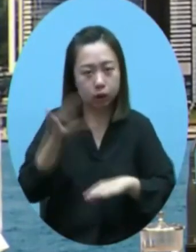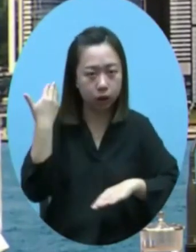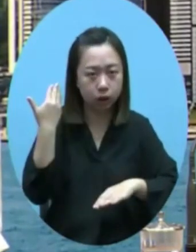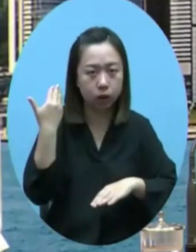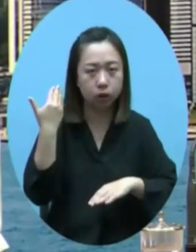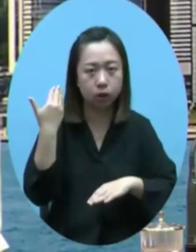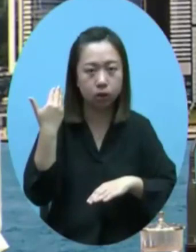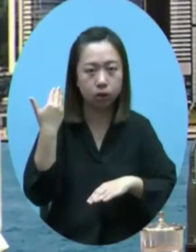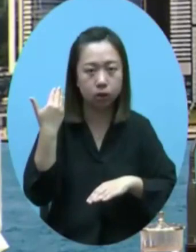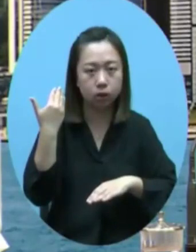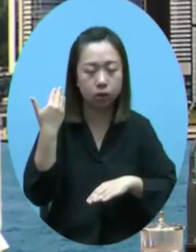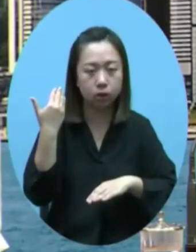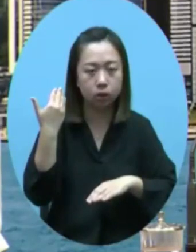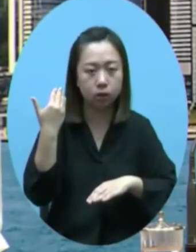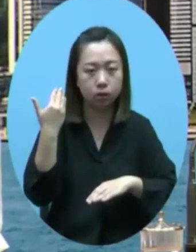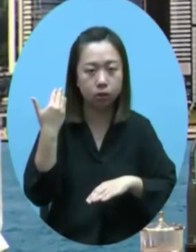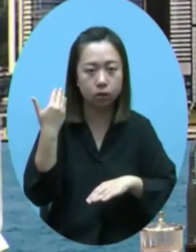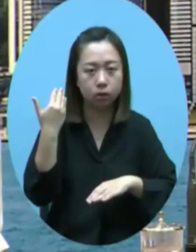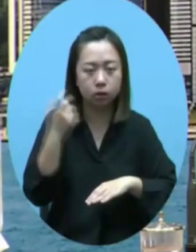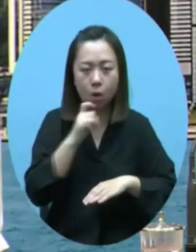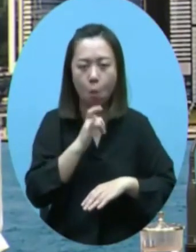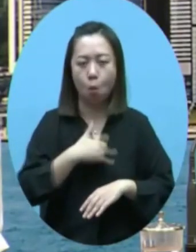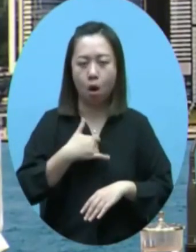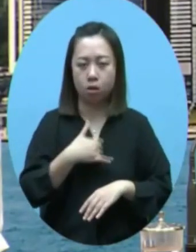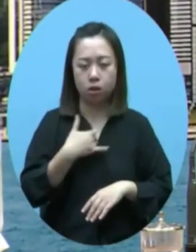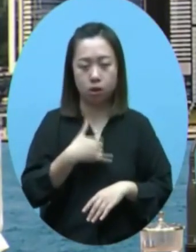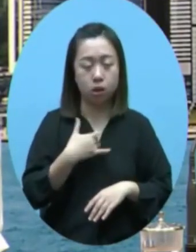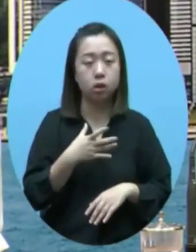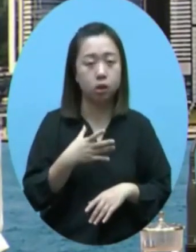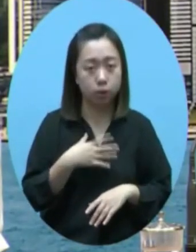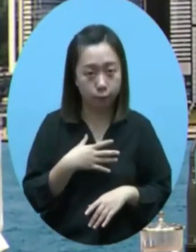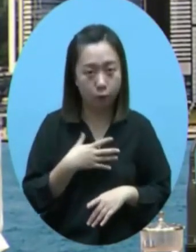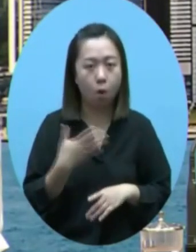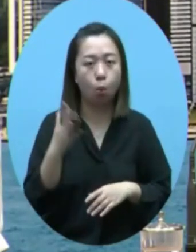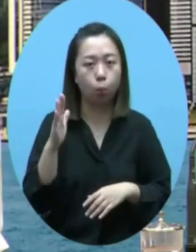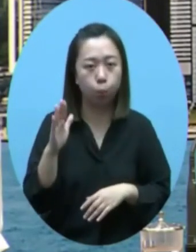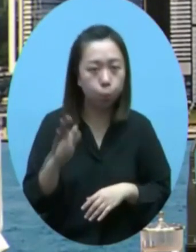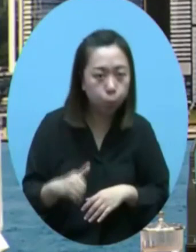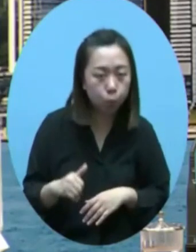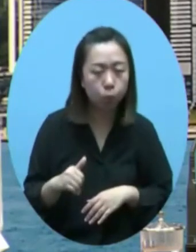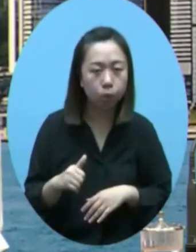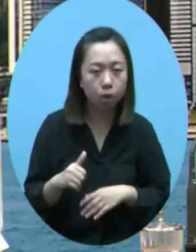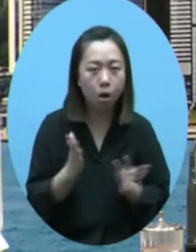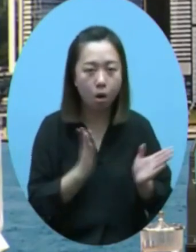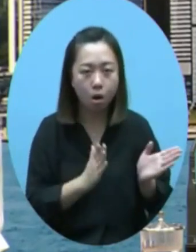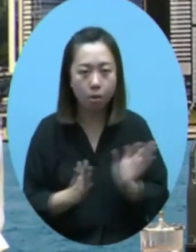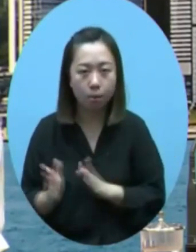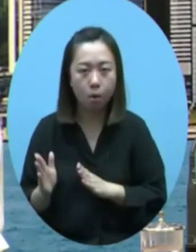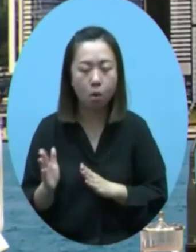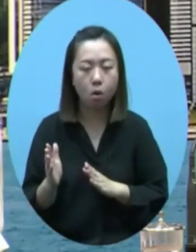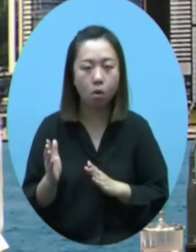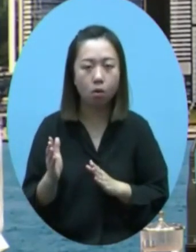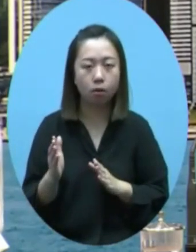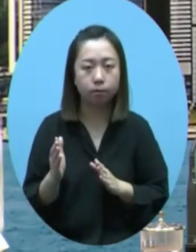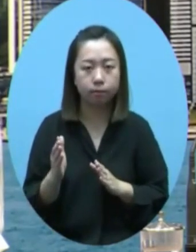So earlier on, we had suspected cases for which we will